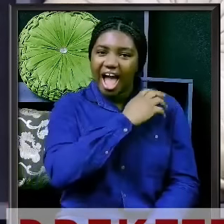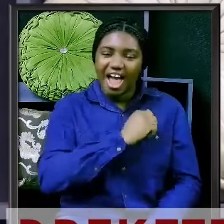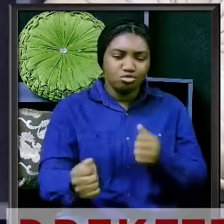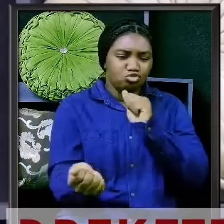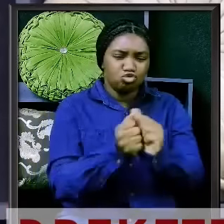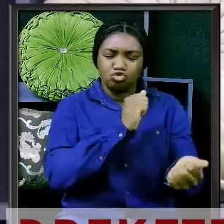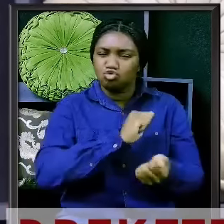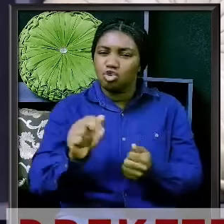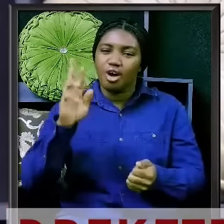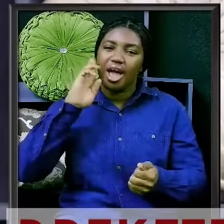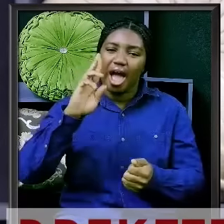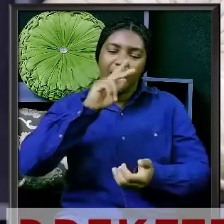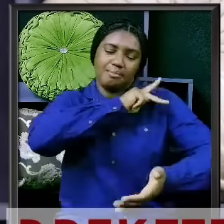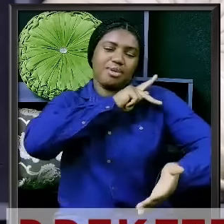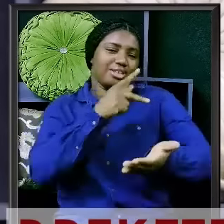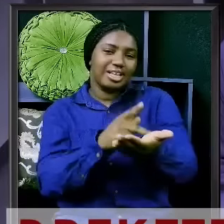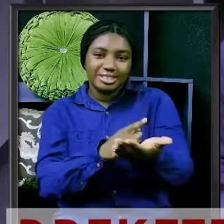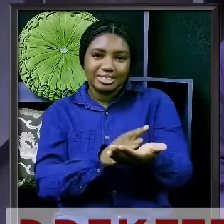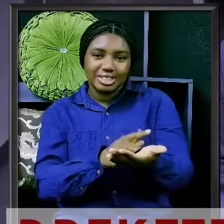that the belly they bulge.